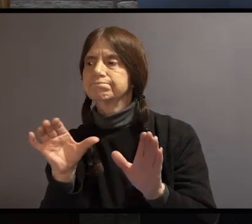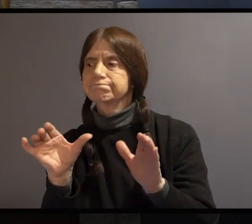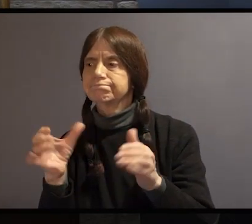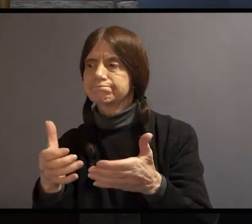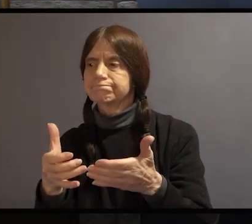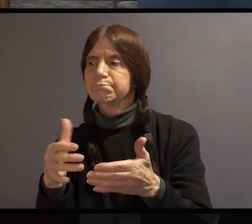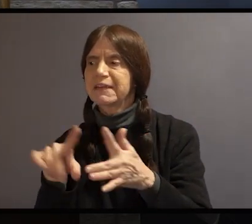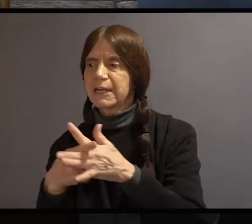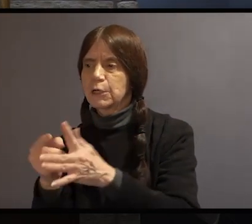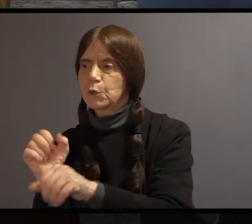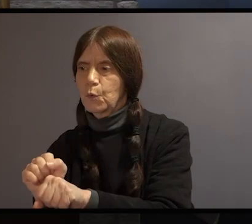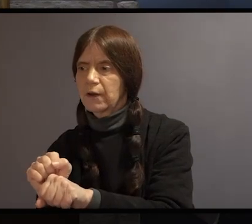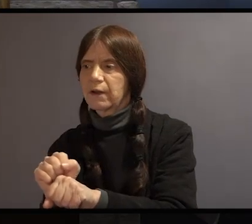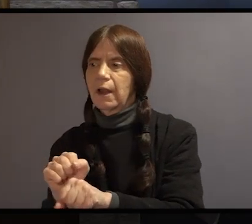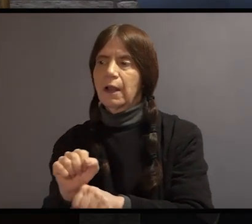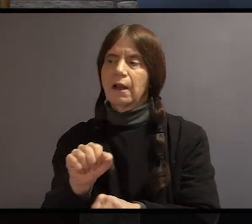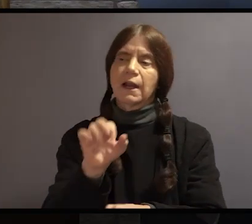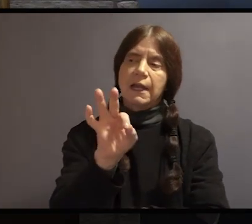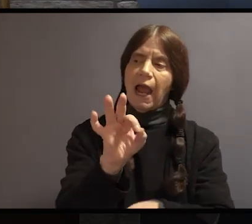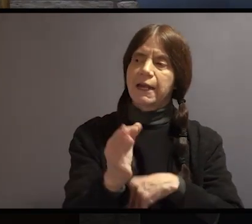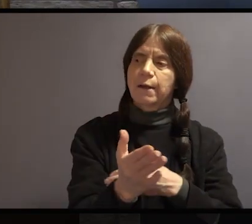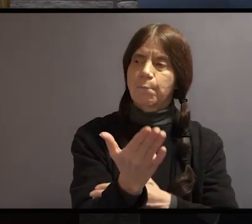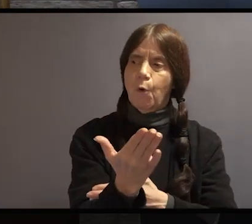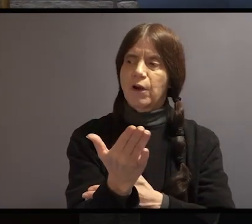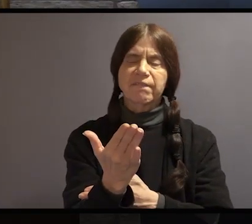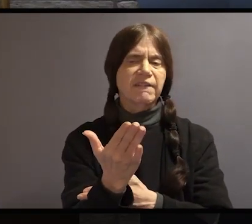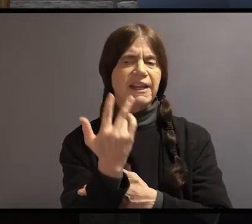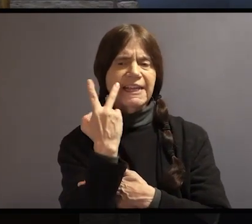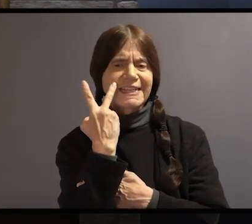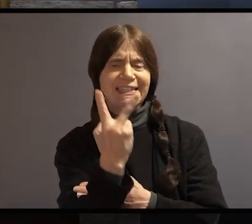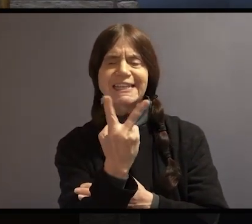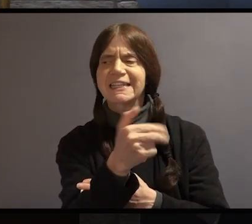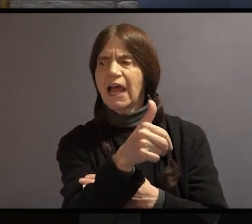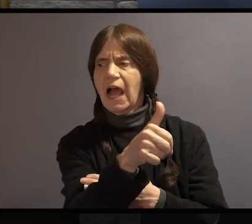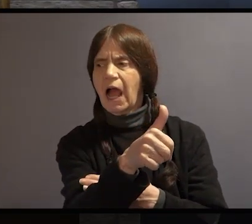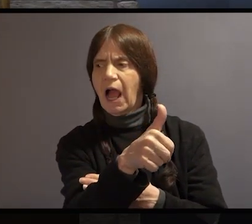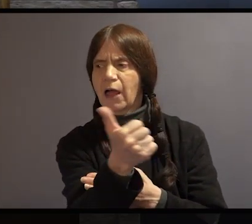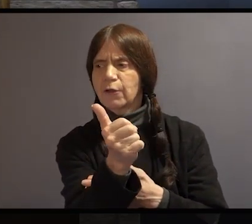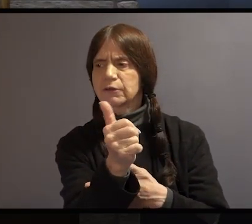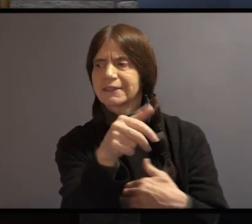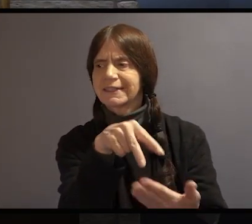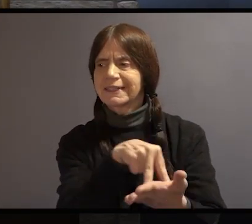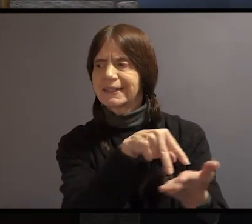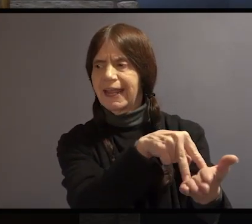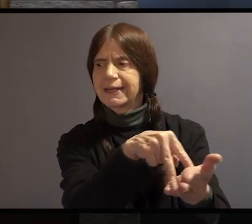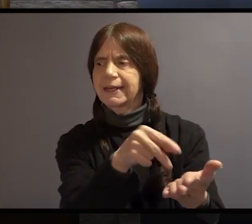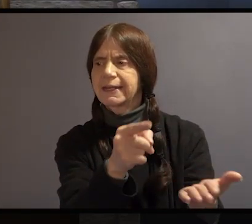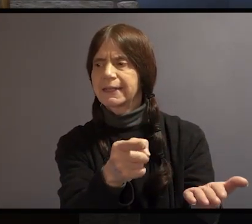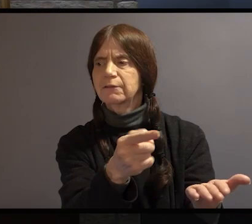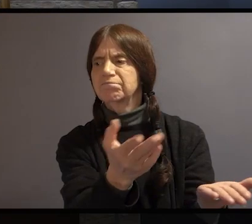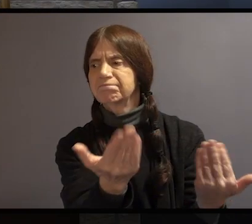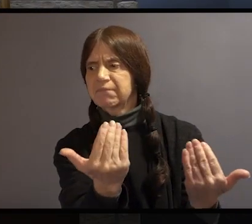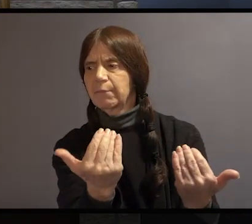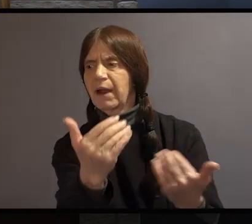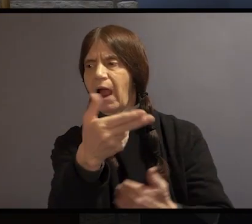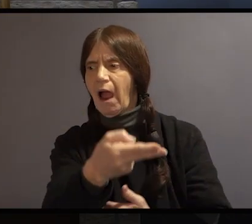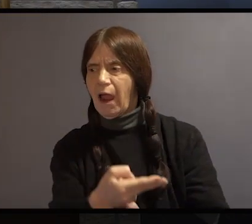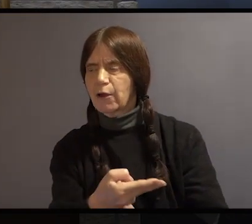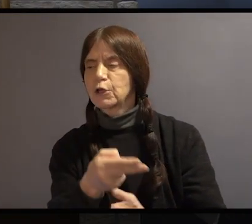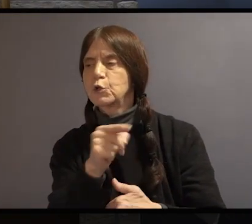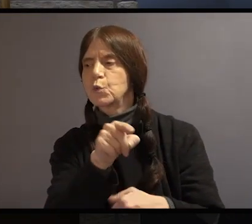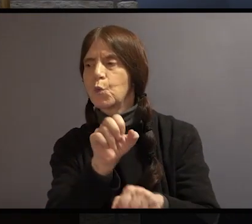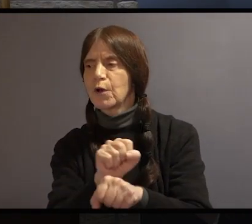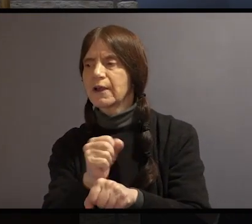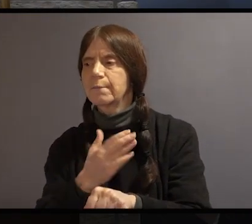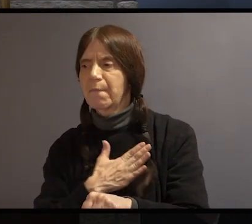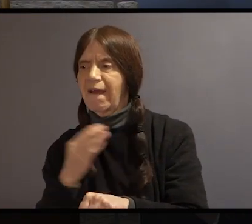others standing idle in the marketplace. And to them he said, 'You go into the vineyard too,